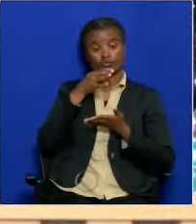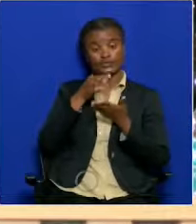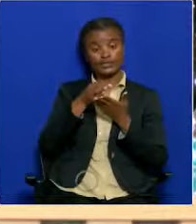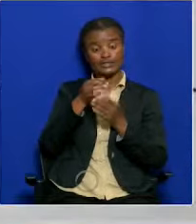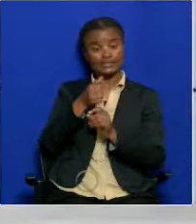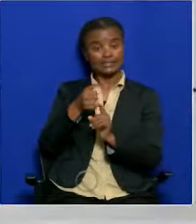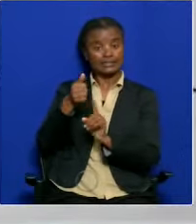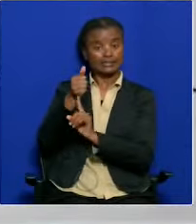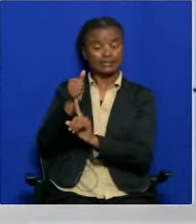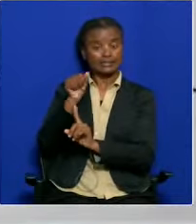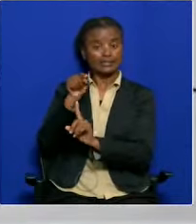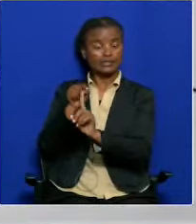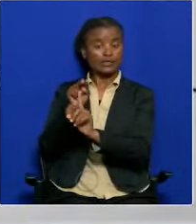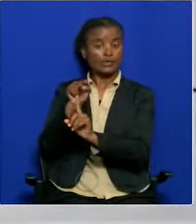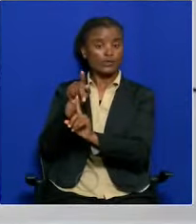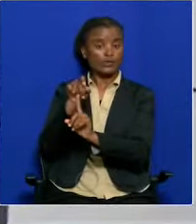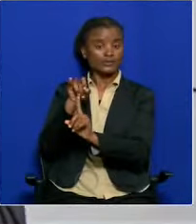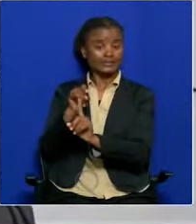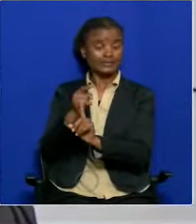Matlala?